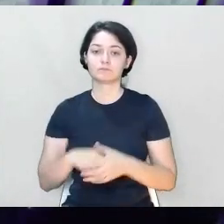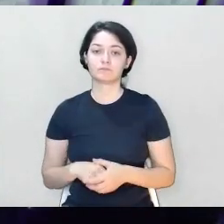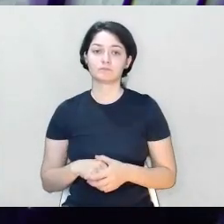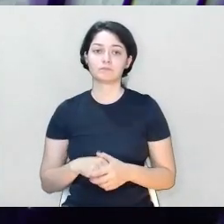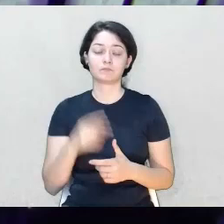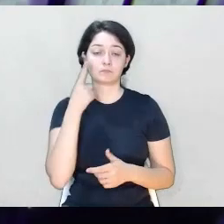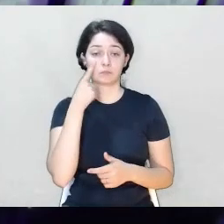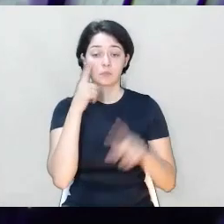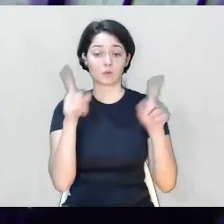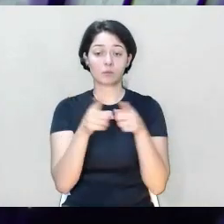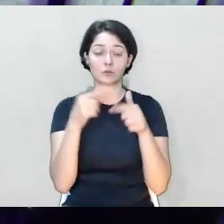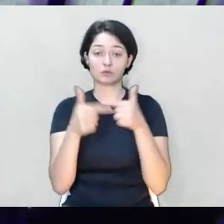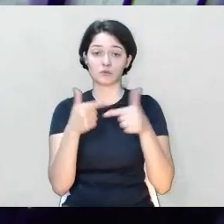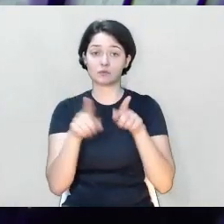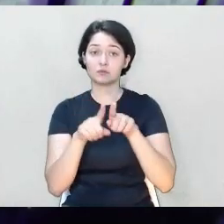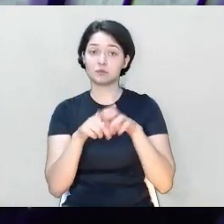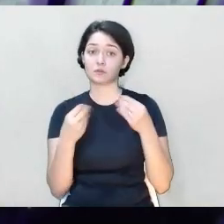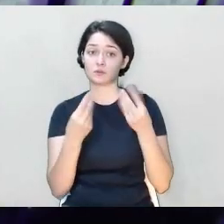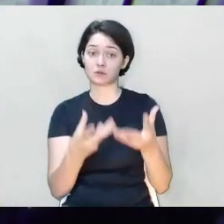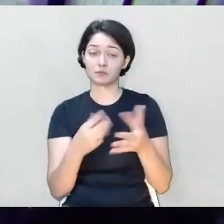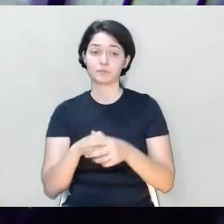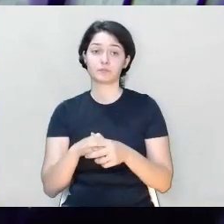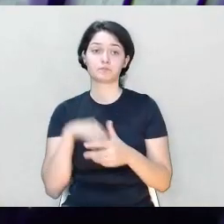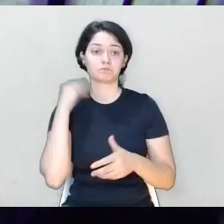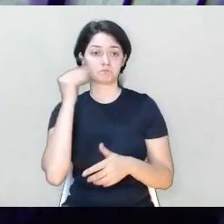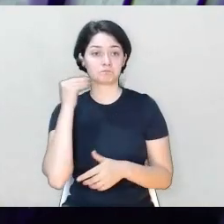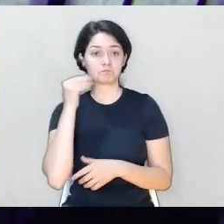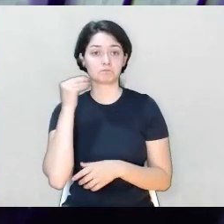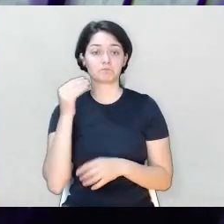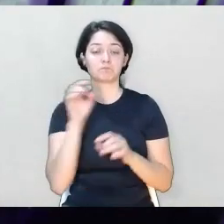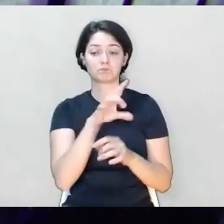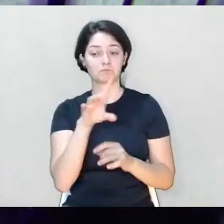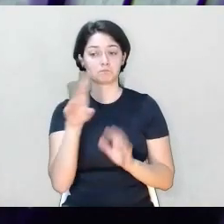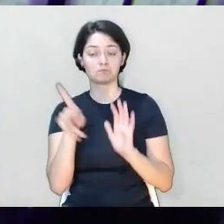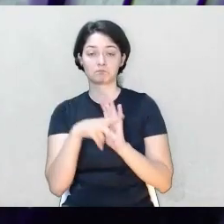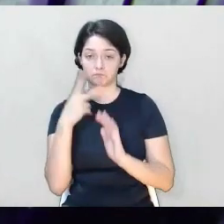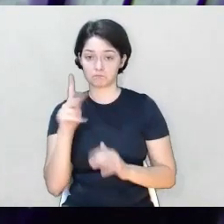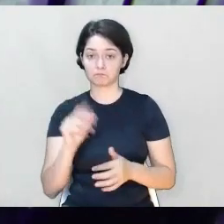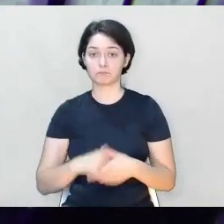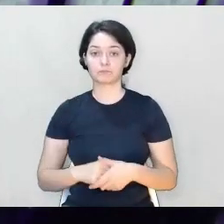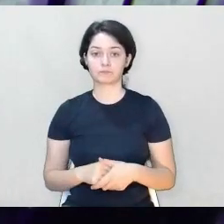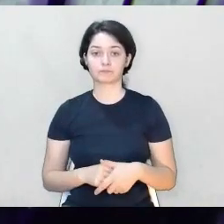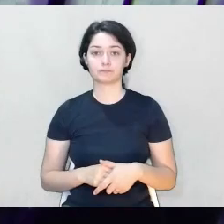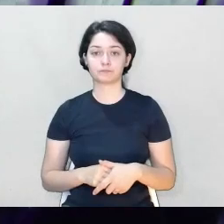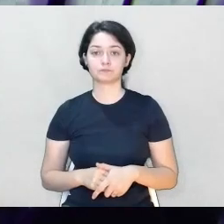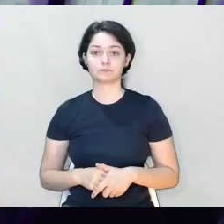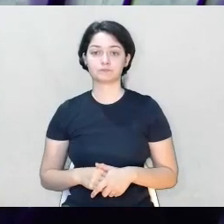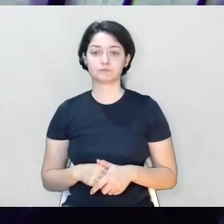to have a design system, and then it's able to deliver a very hyper-personalized experience. That's the